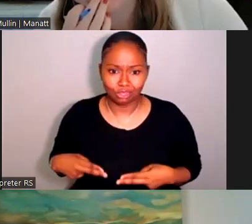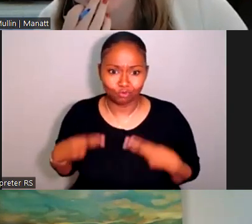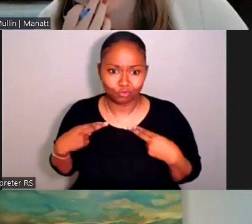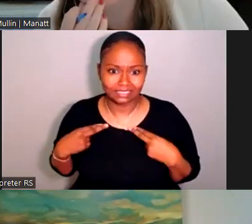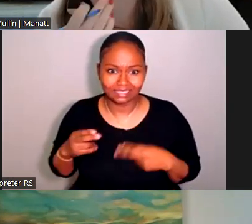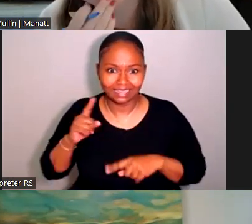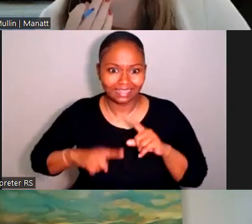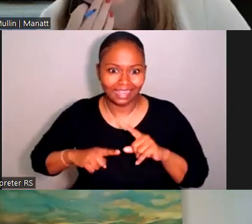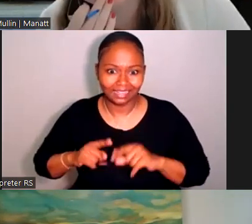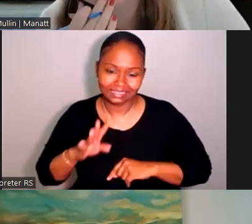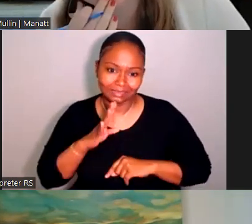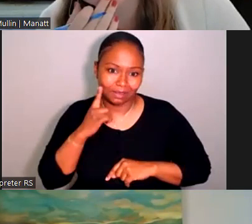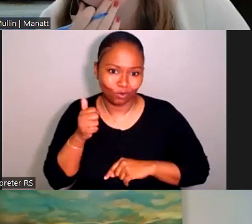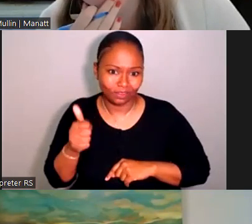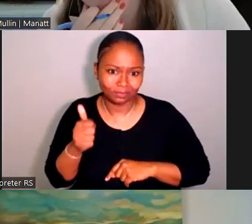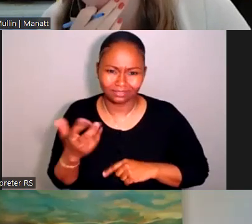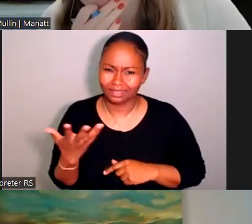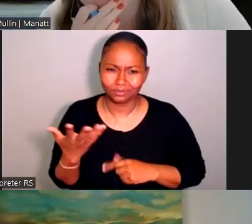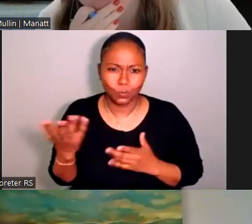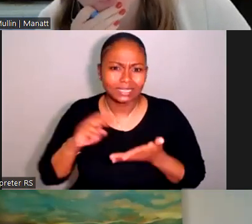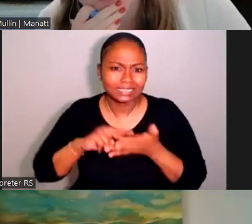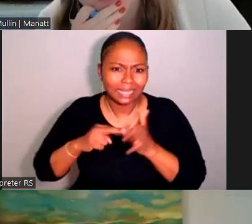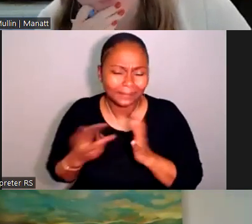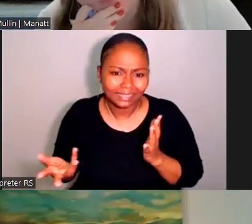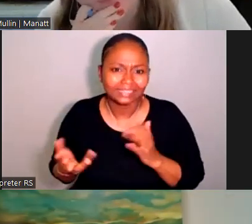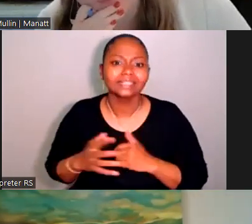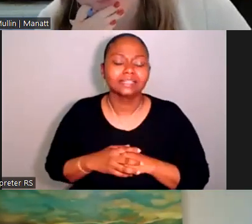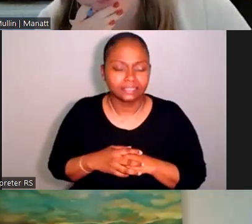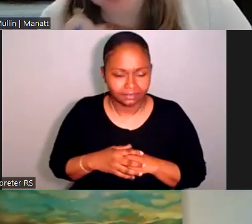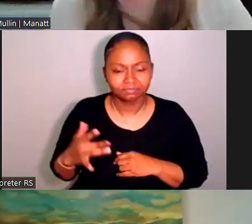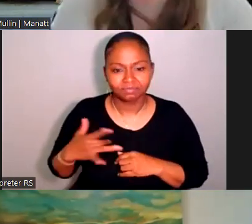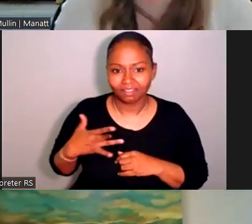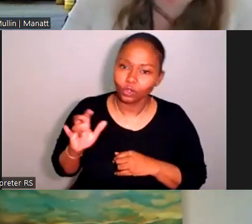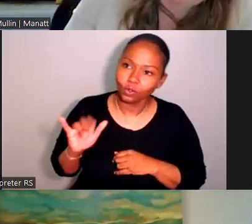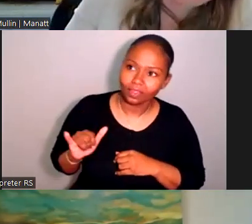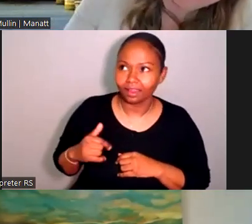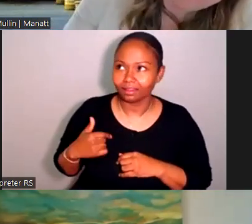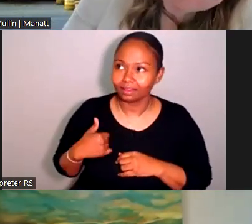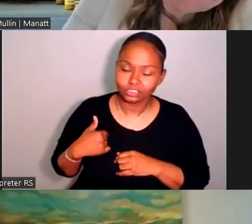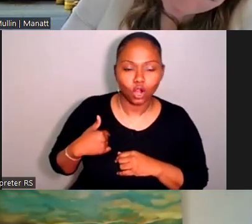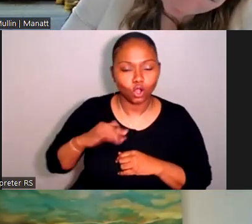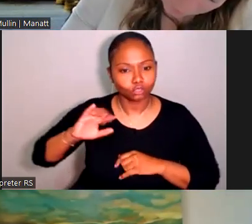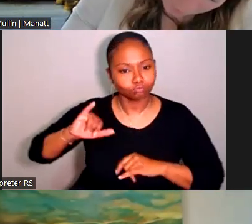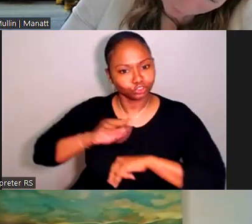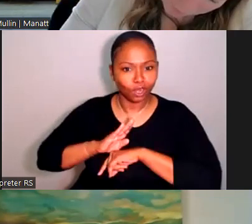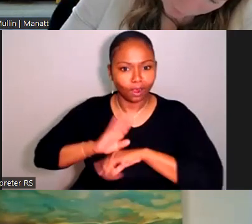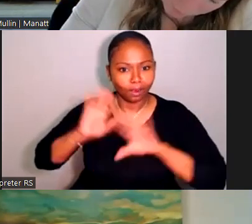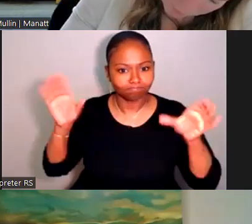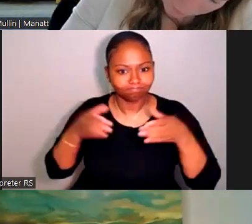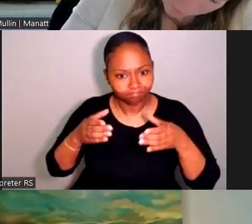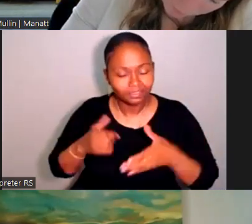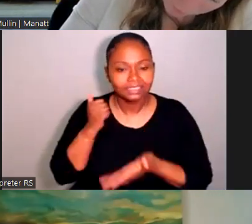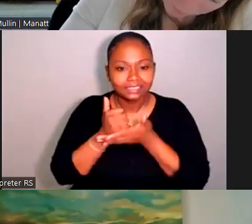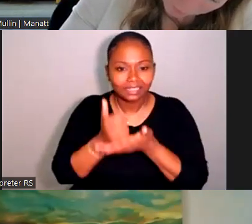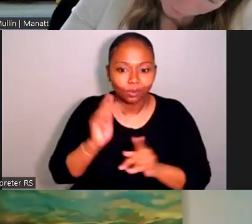legal standard of what does that mean, right? So I feel like it's our collective job to help people, like